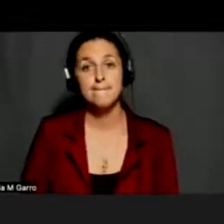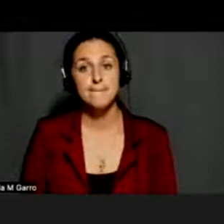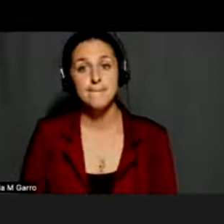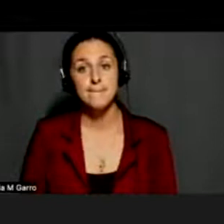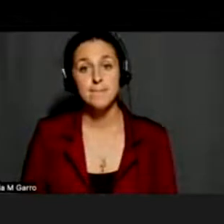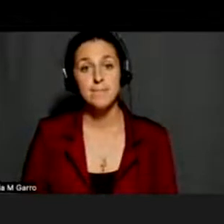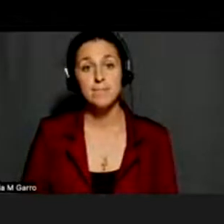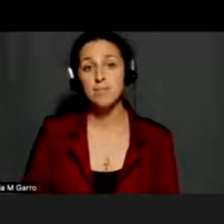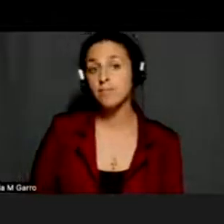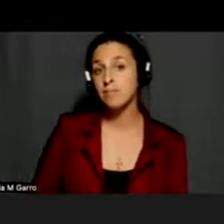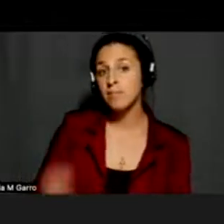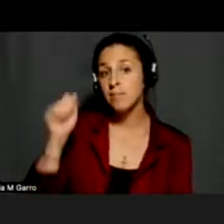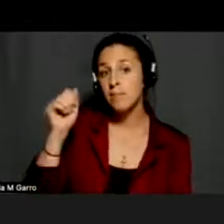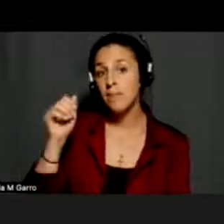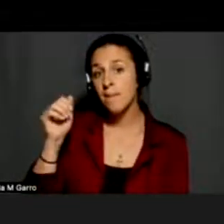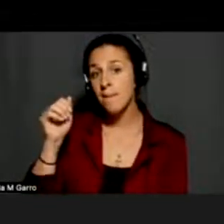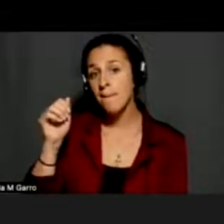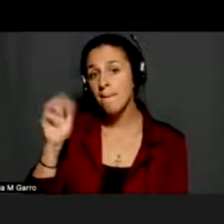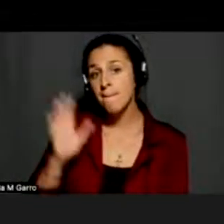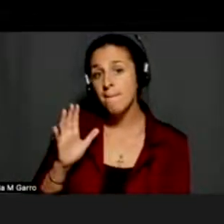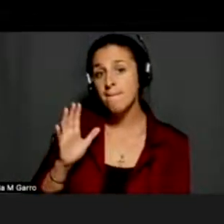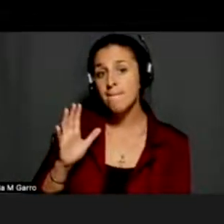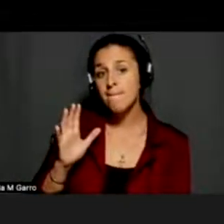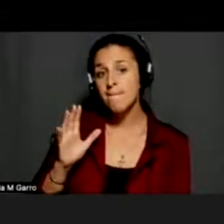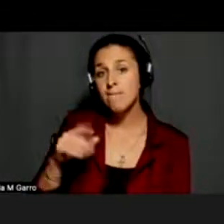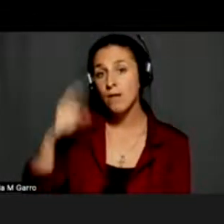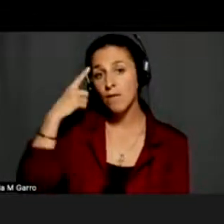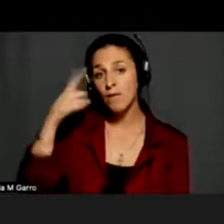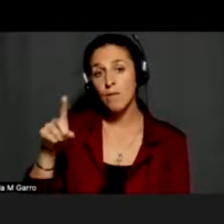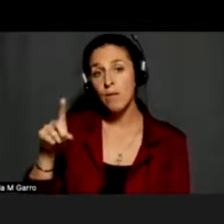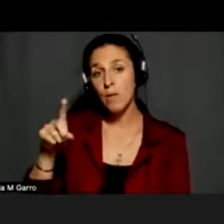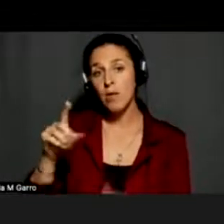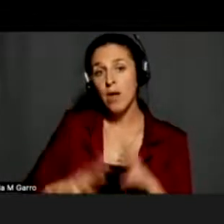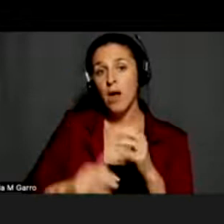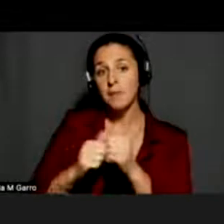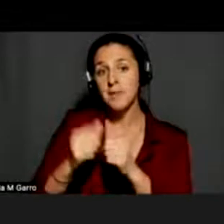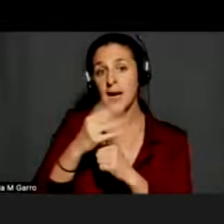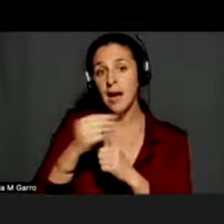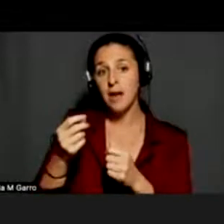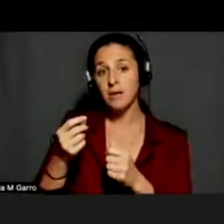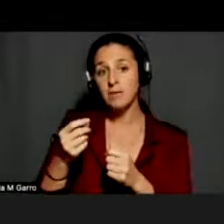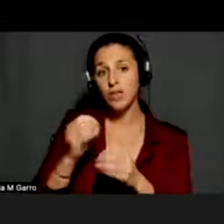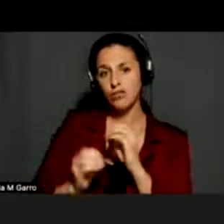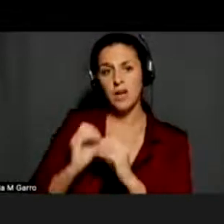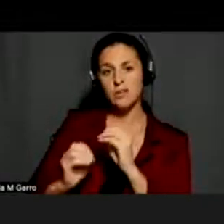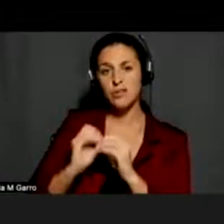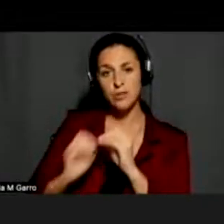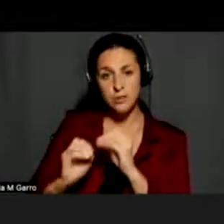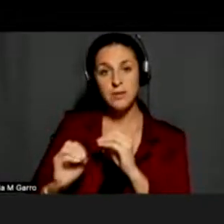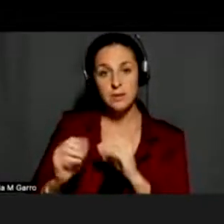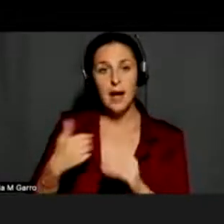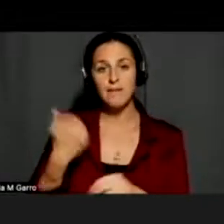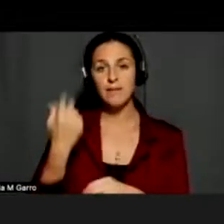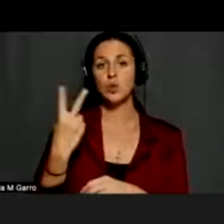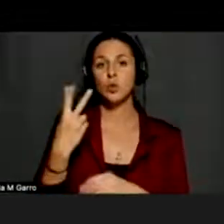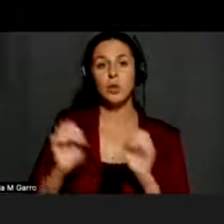To Superintendent Choa for that update and the corrections. I have two clarifying